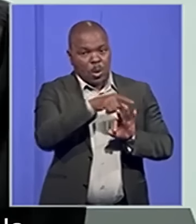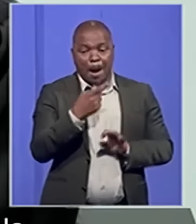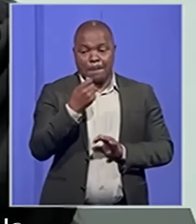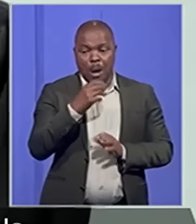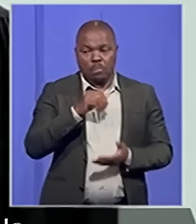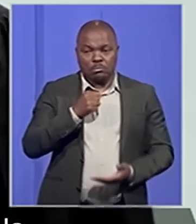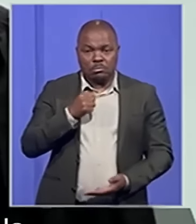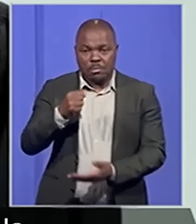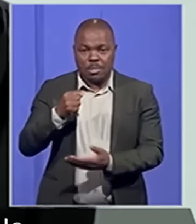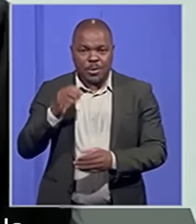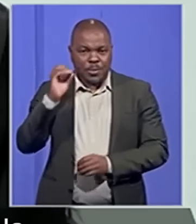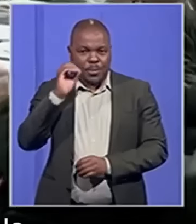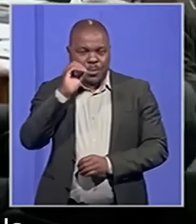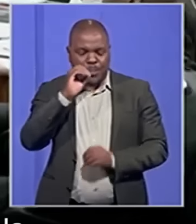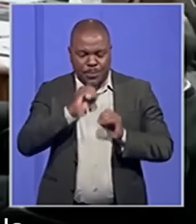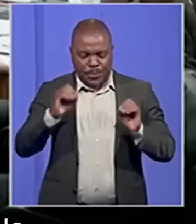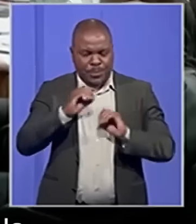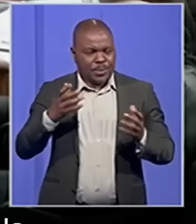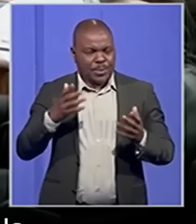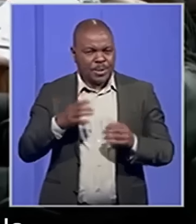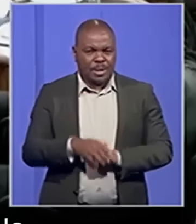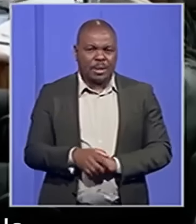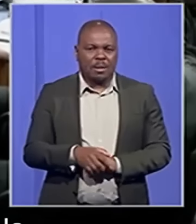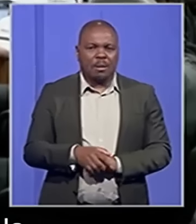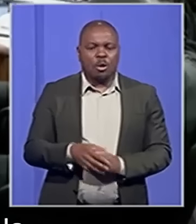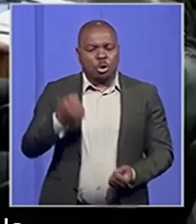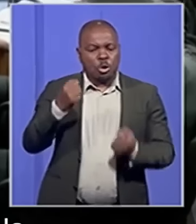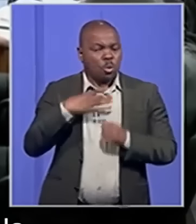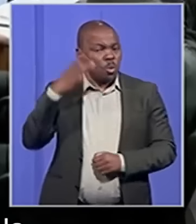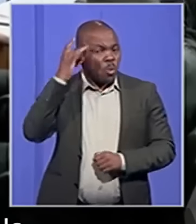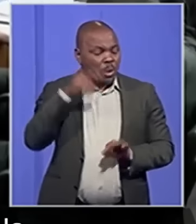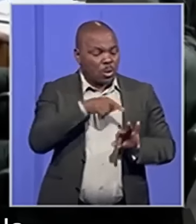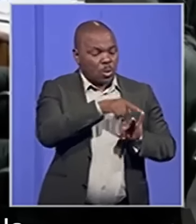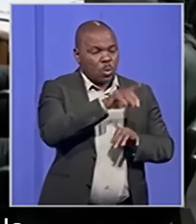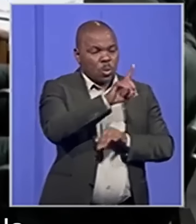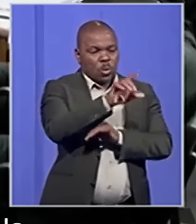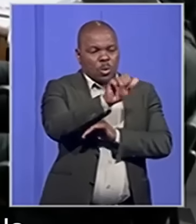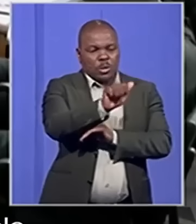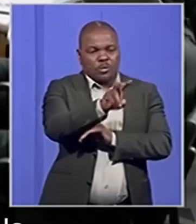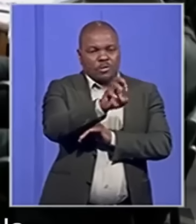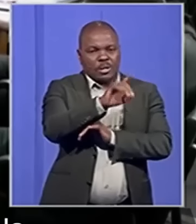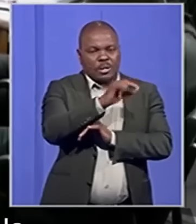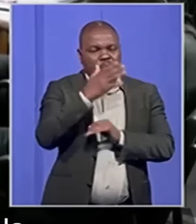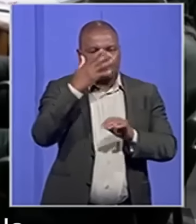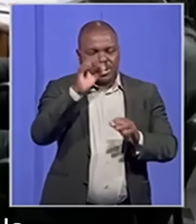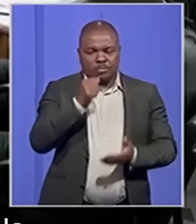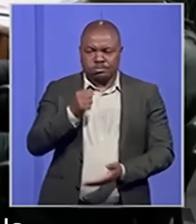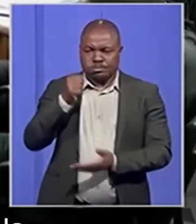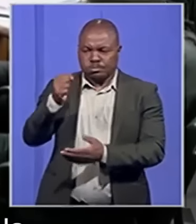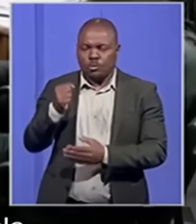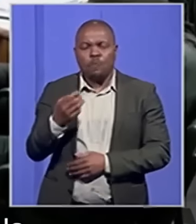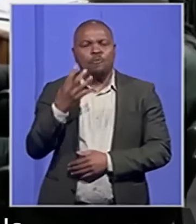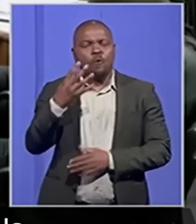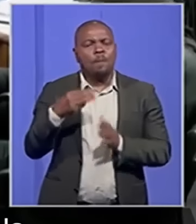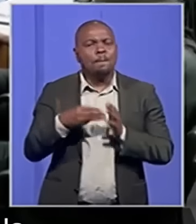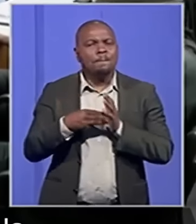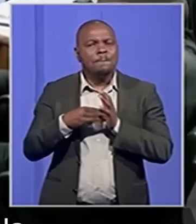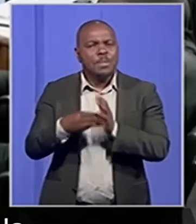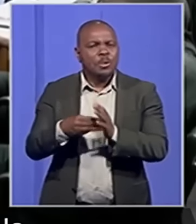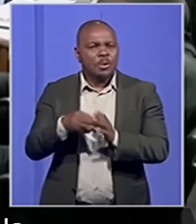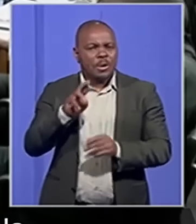he had no money with him. Kgoro peleng e begotse botlhatse bja gore David o lefile mašeleng a go balela go diranta tše dimilione tše 4 bakeng sa dikoloi tše